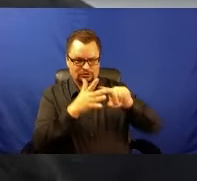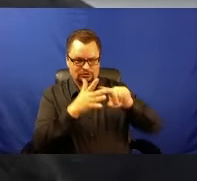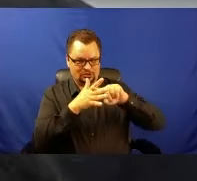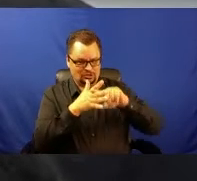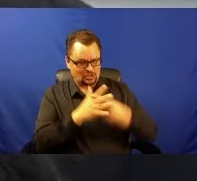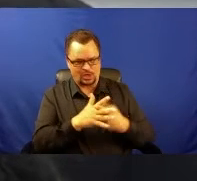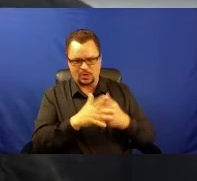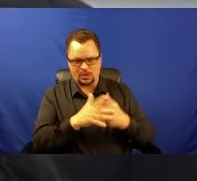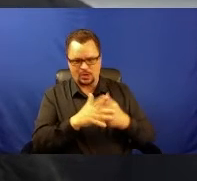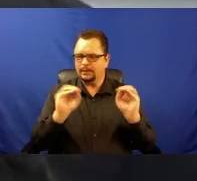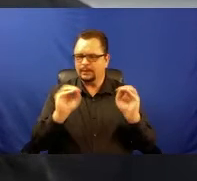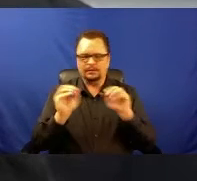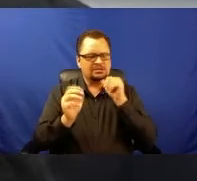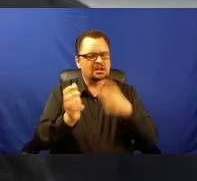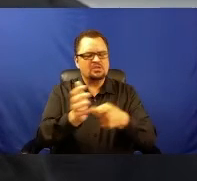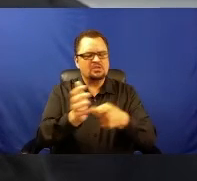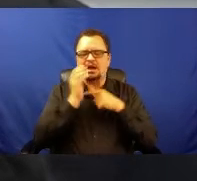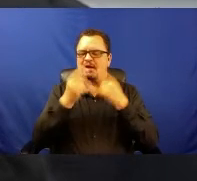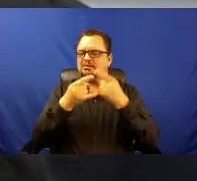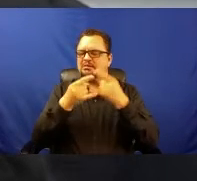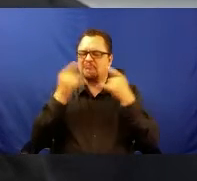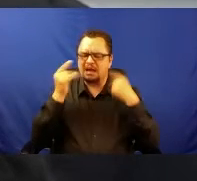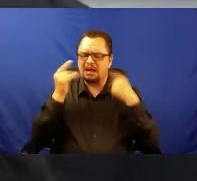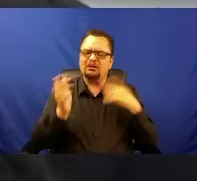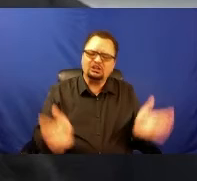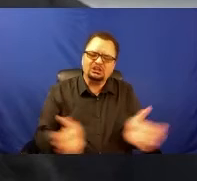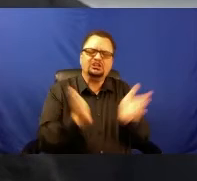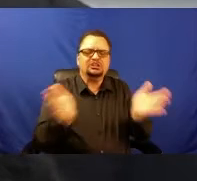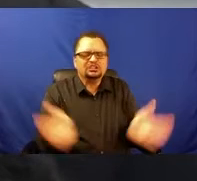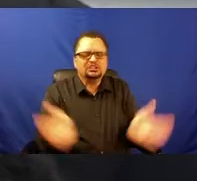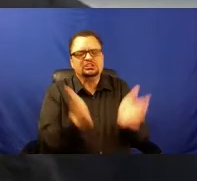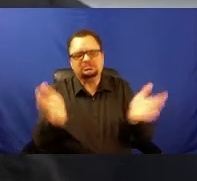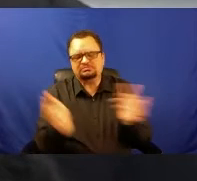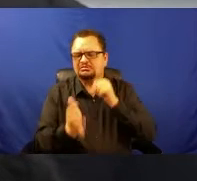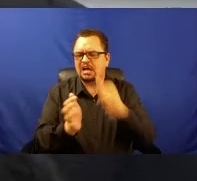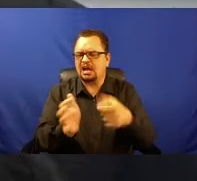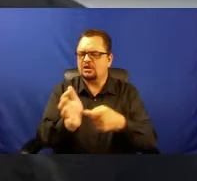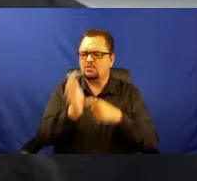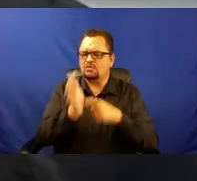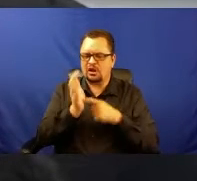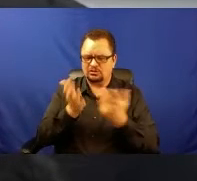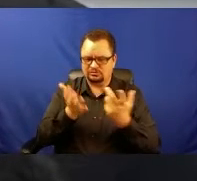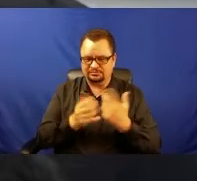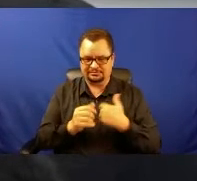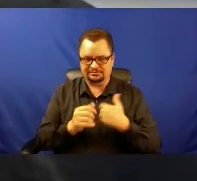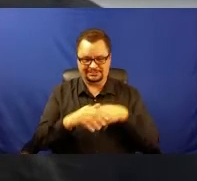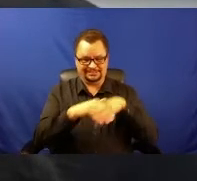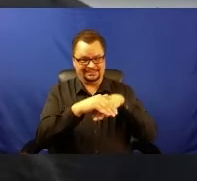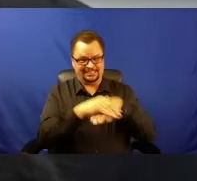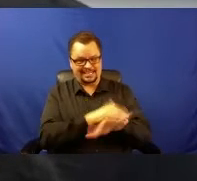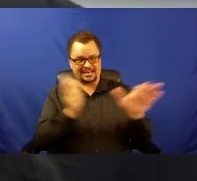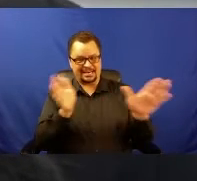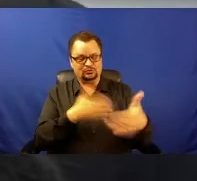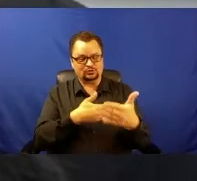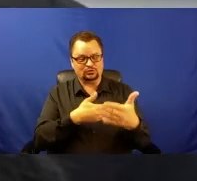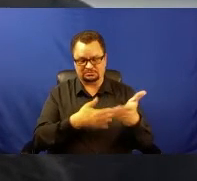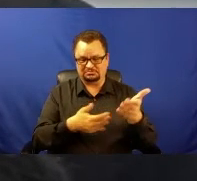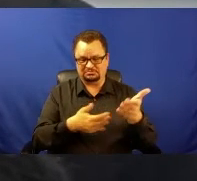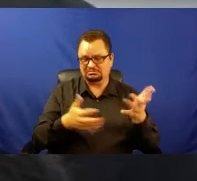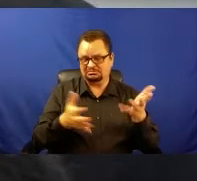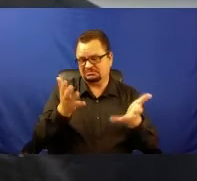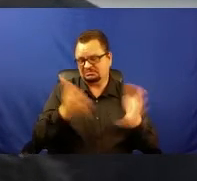we honestly, when I walked in a classroom, maybe out of a class of 20, 2 to 3 kids had masks on, and maybe the staff, maybe